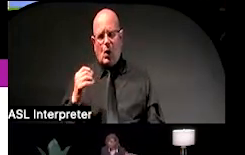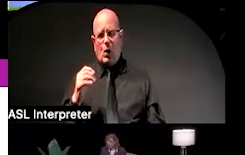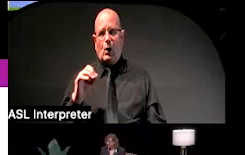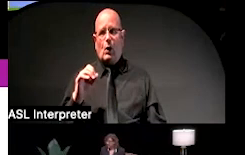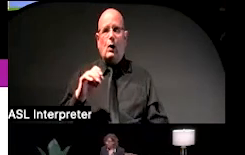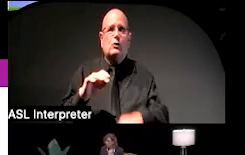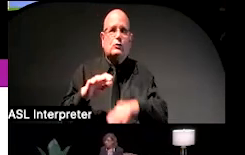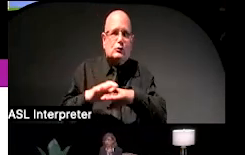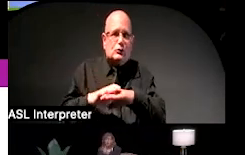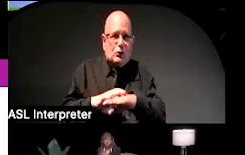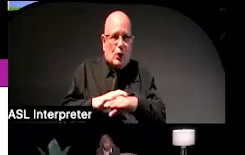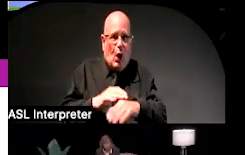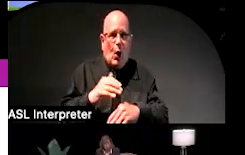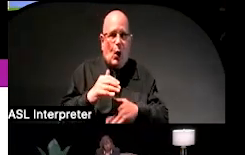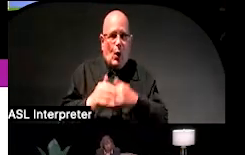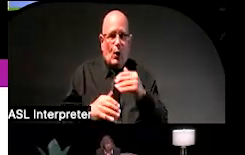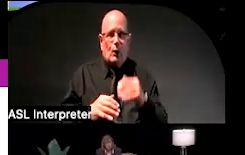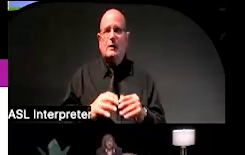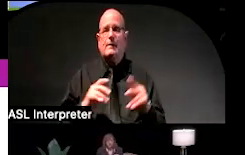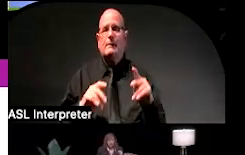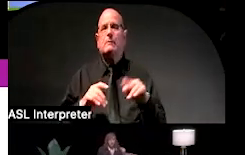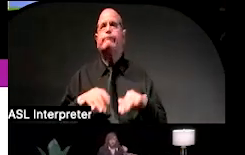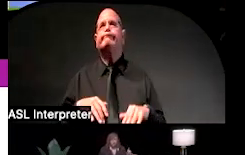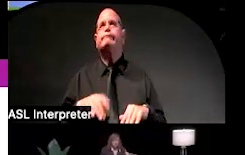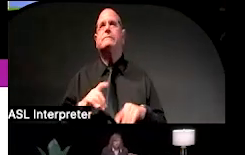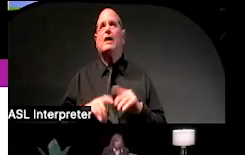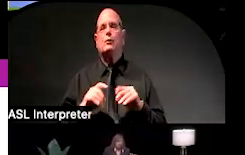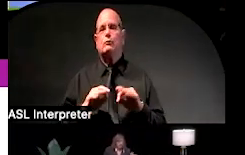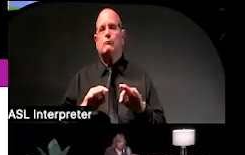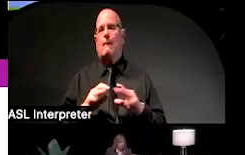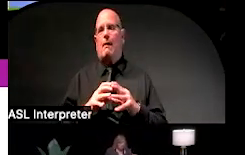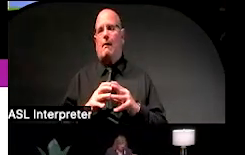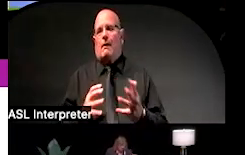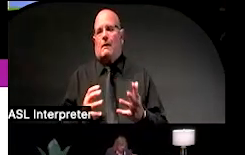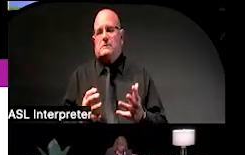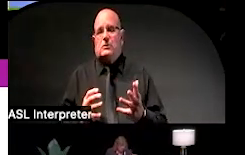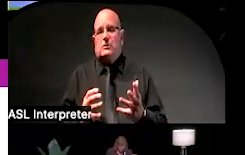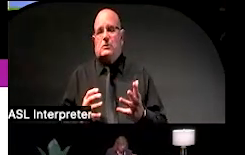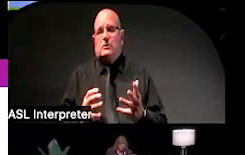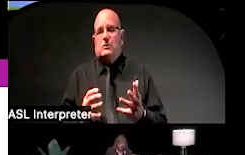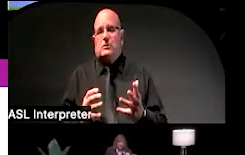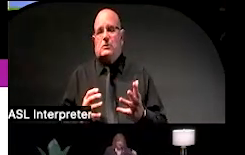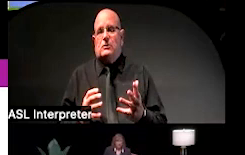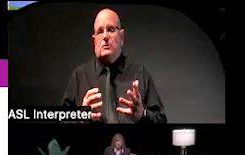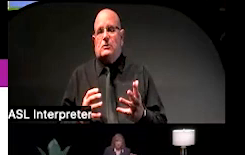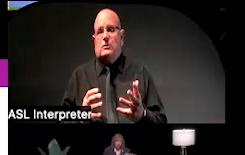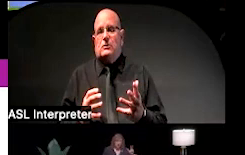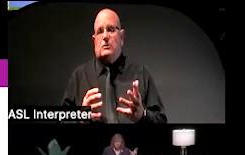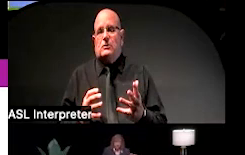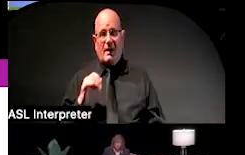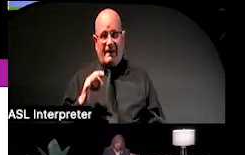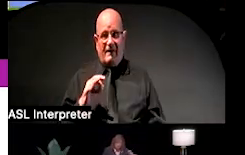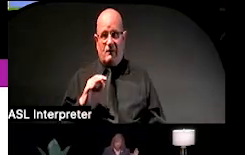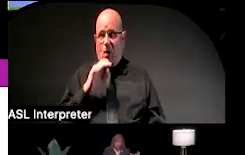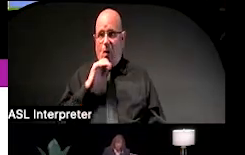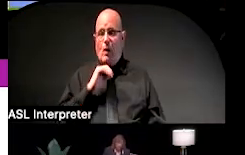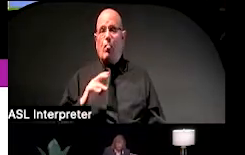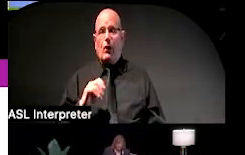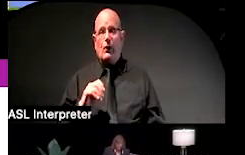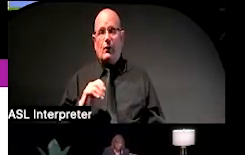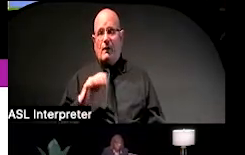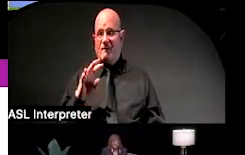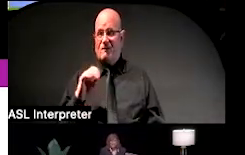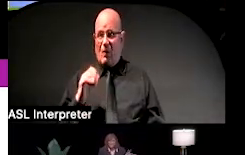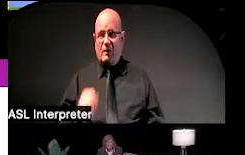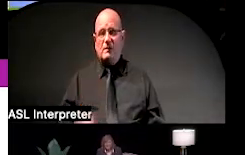slow-go's, and I work with no-go's. You can be a no-go in your 30s or